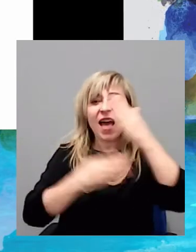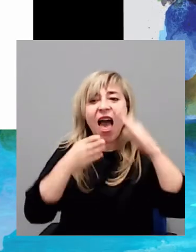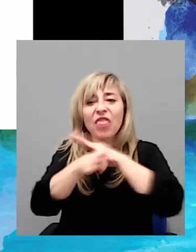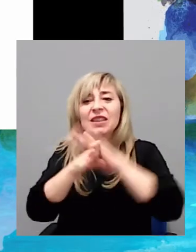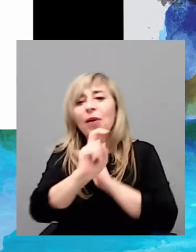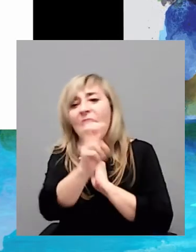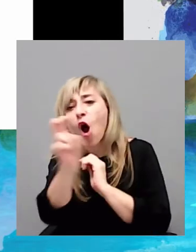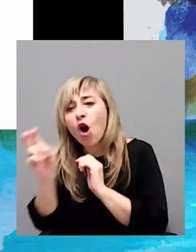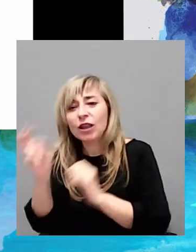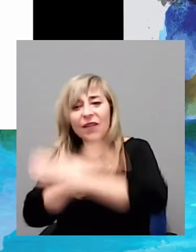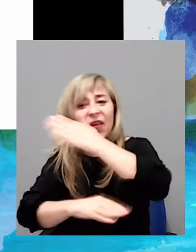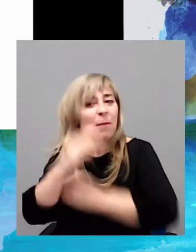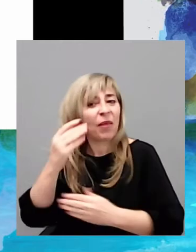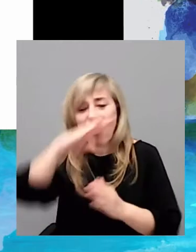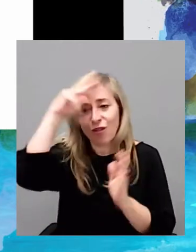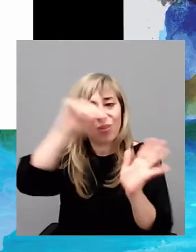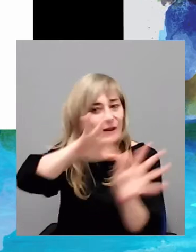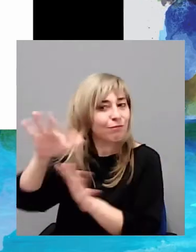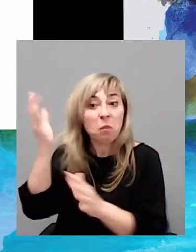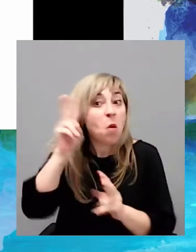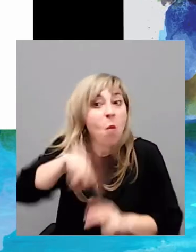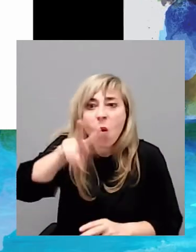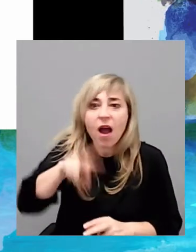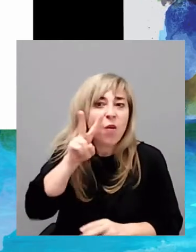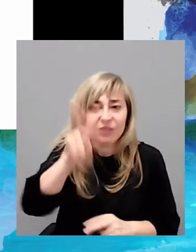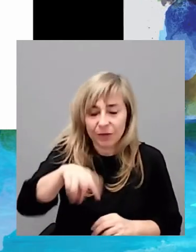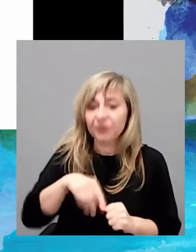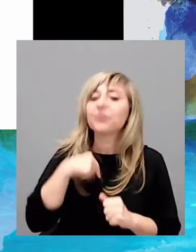Then we asked them if they thought that this class